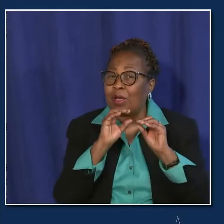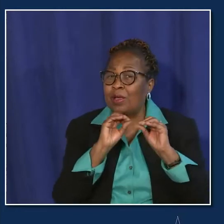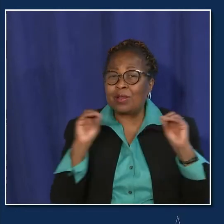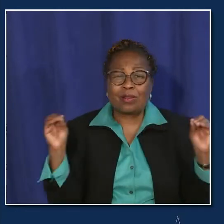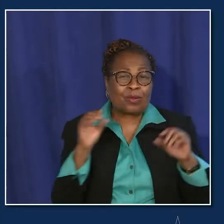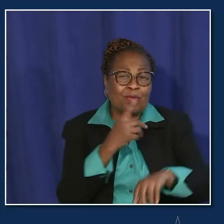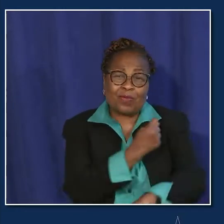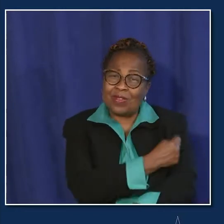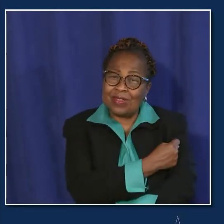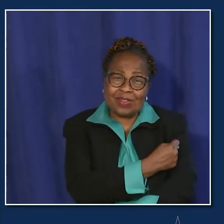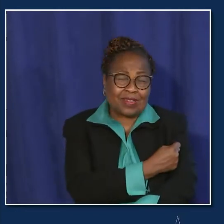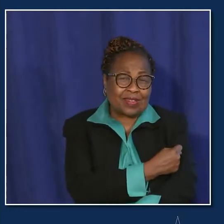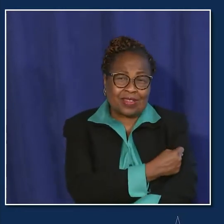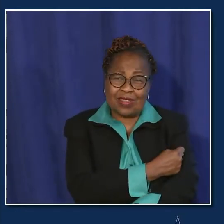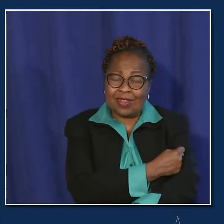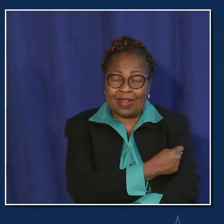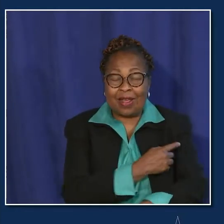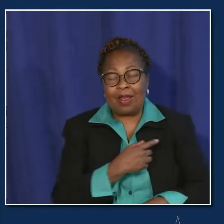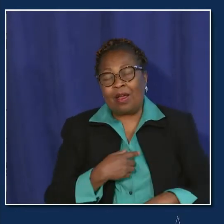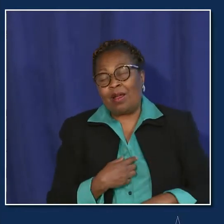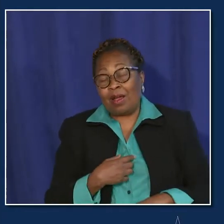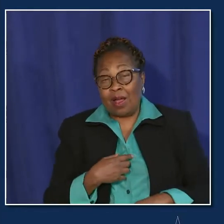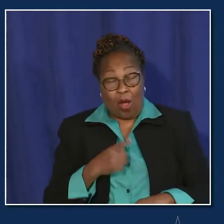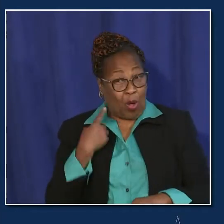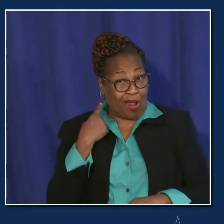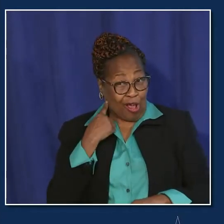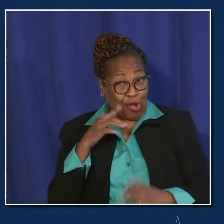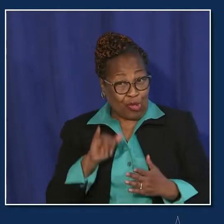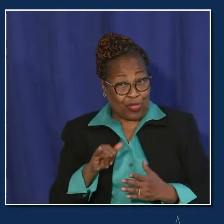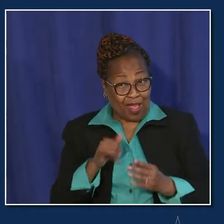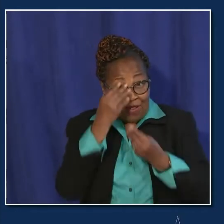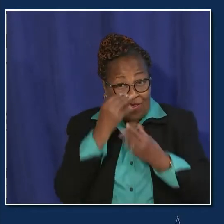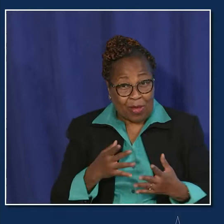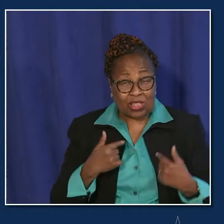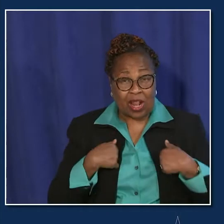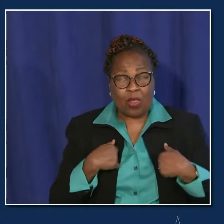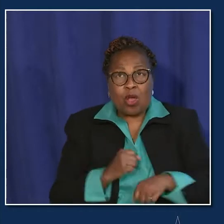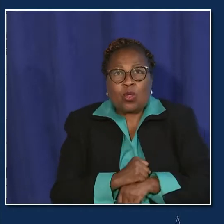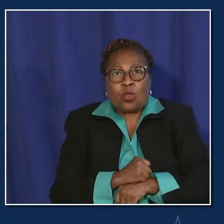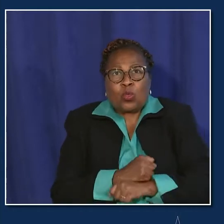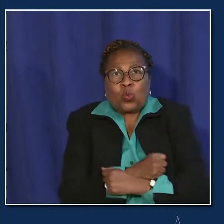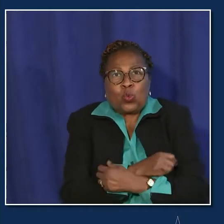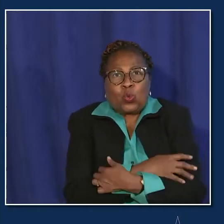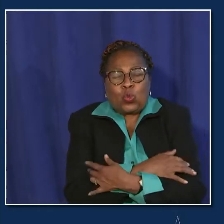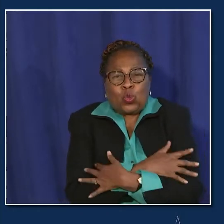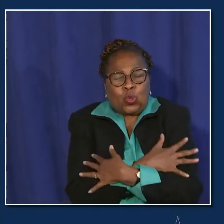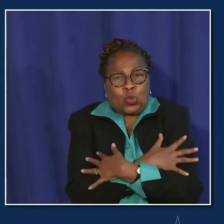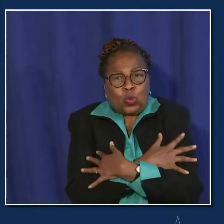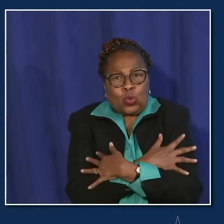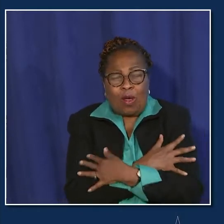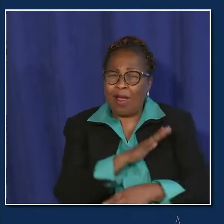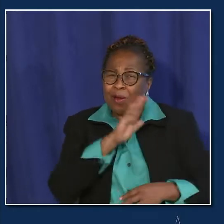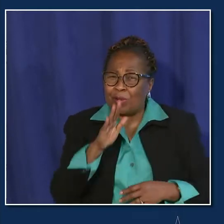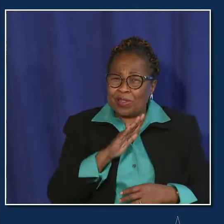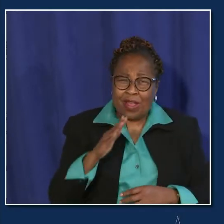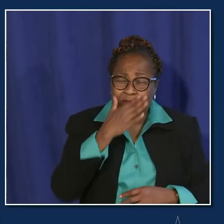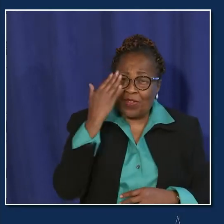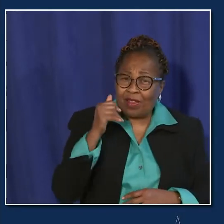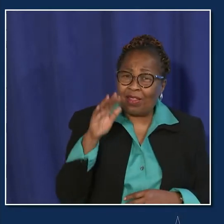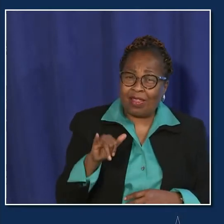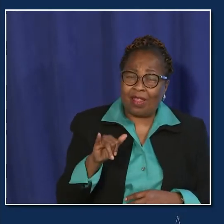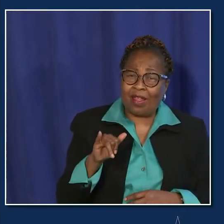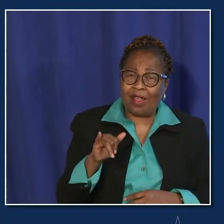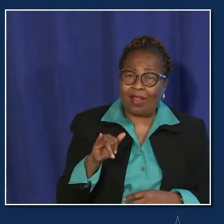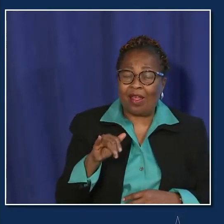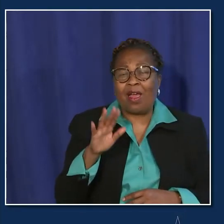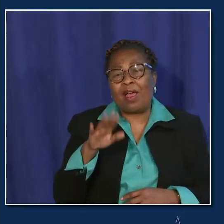unvaccinated. When I first heard that, it was chilling. It's something I will never forget. And I want